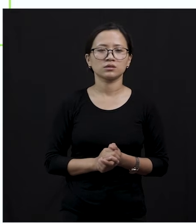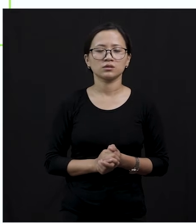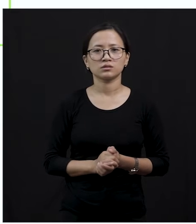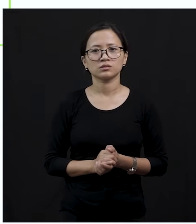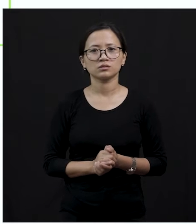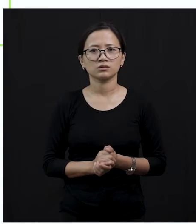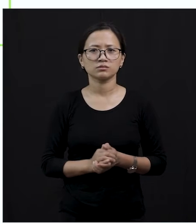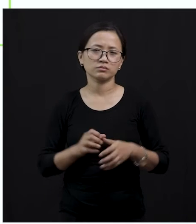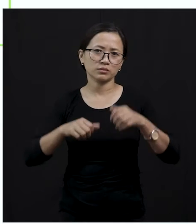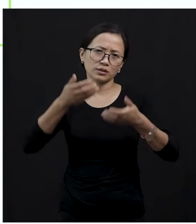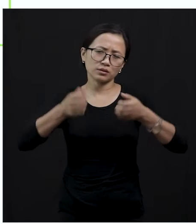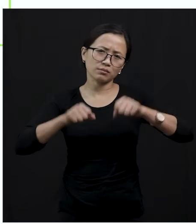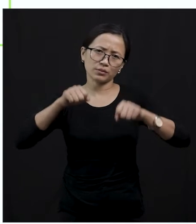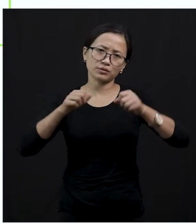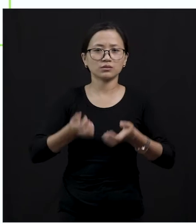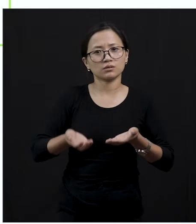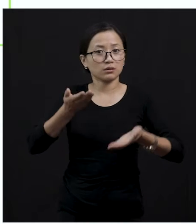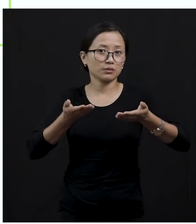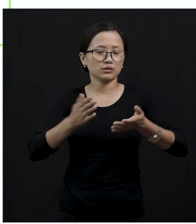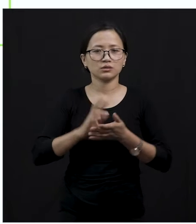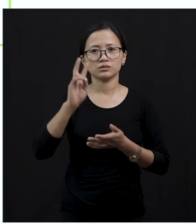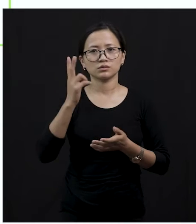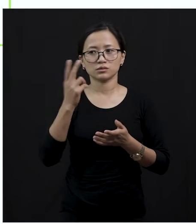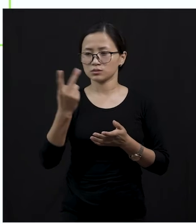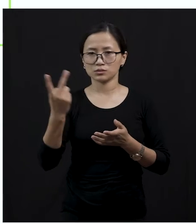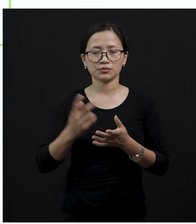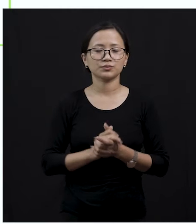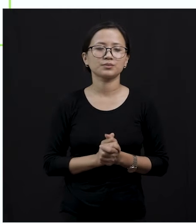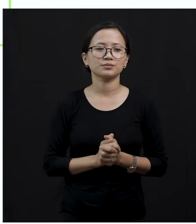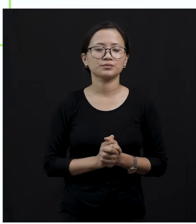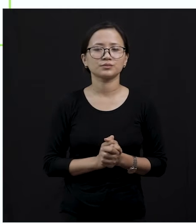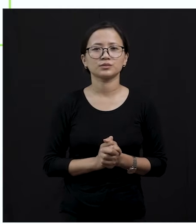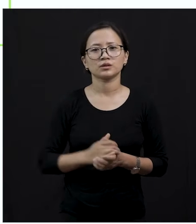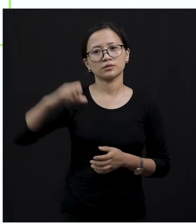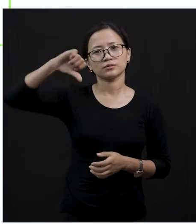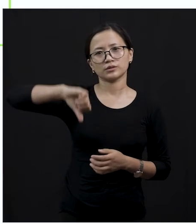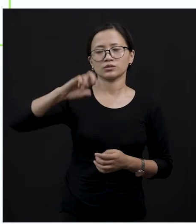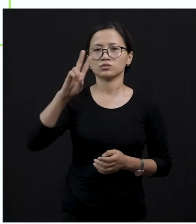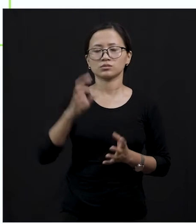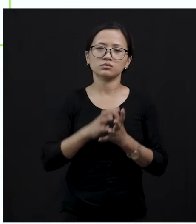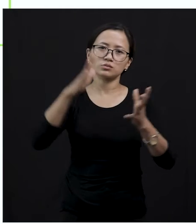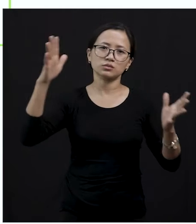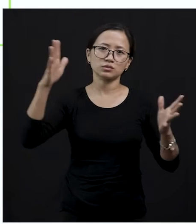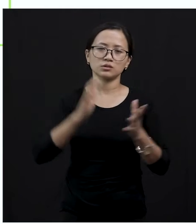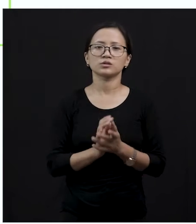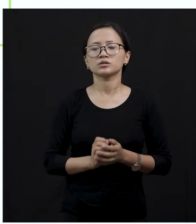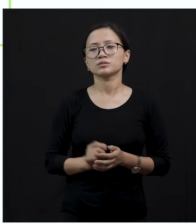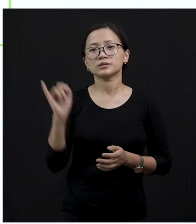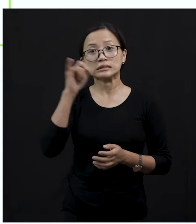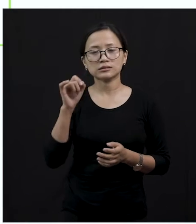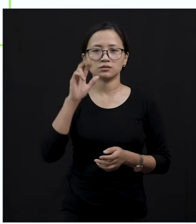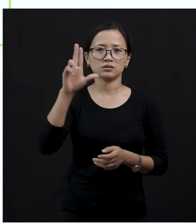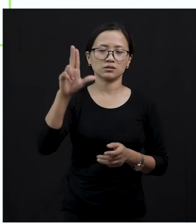place, by comparing these two, we can know that 9 2 is bigger than 6 8.